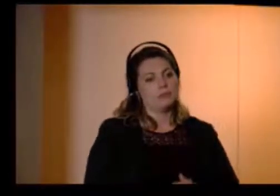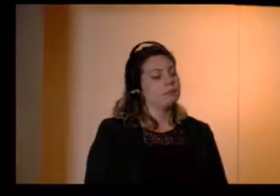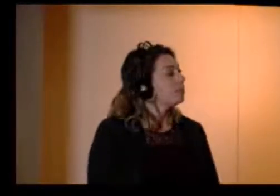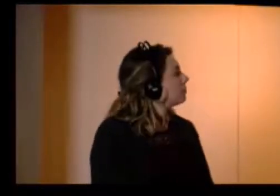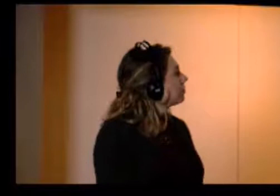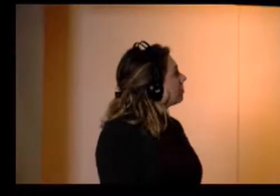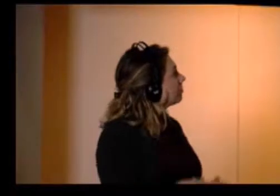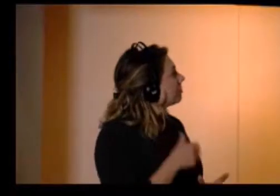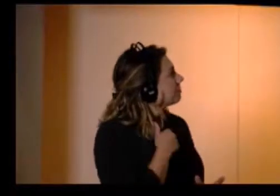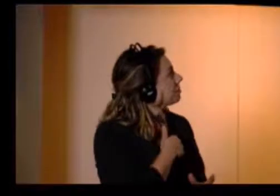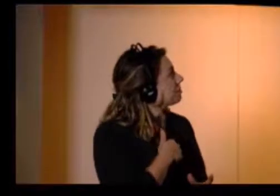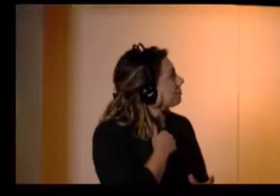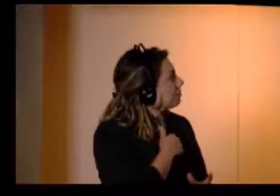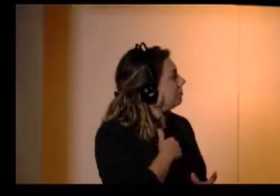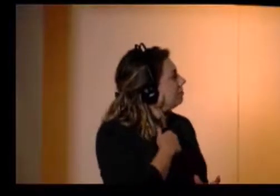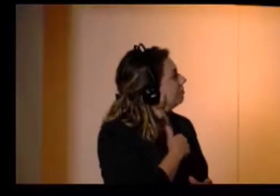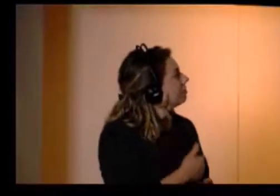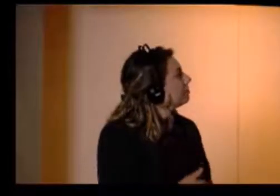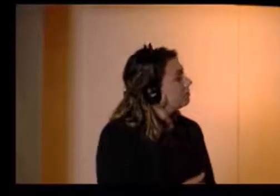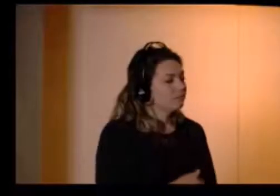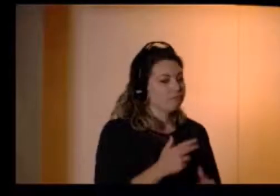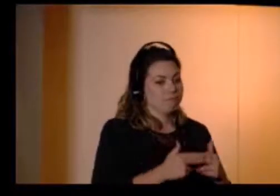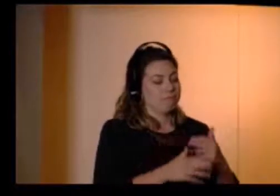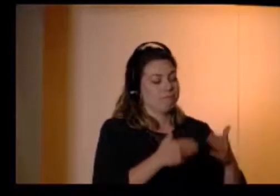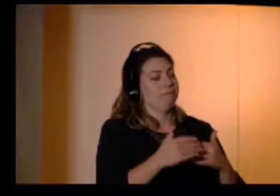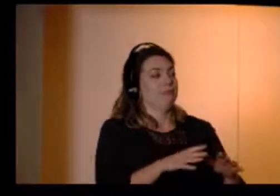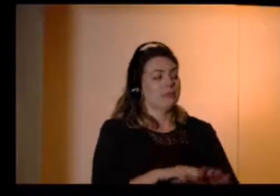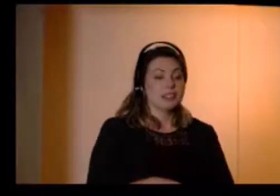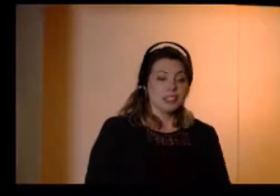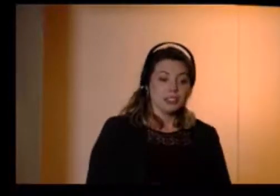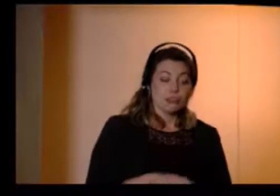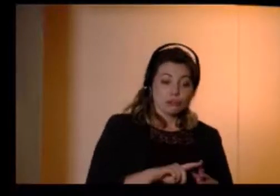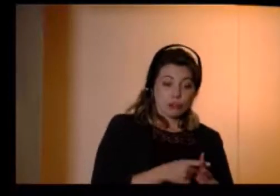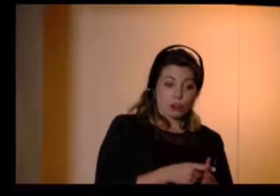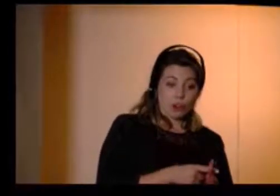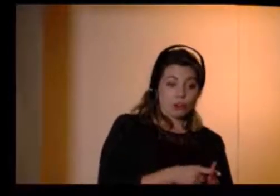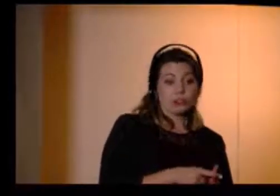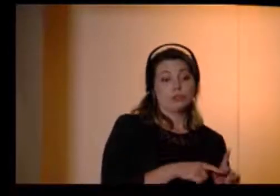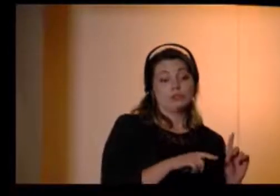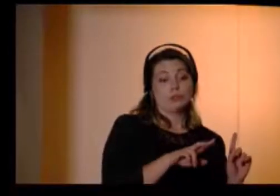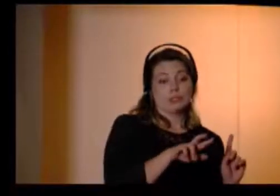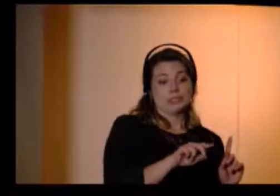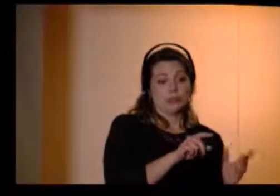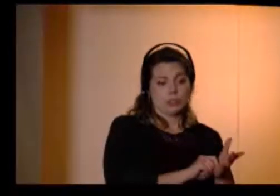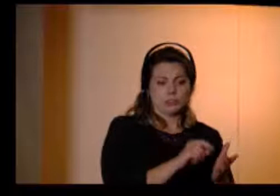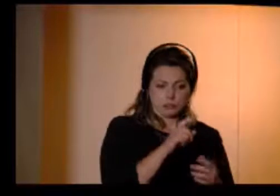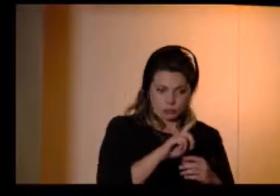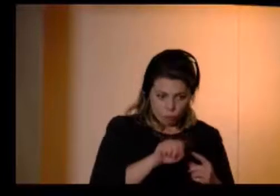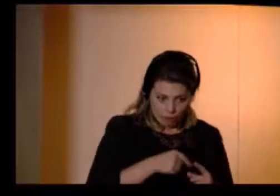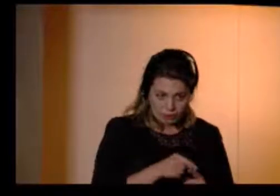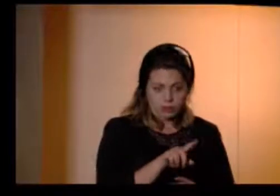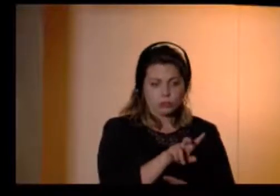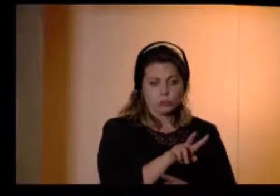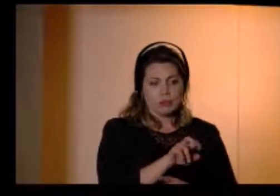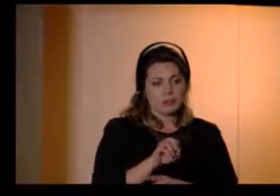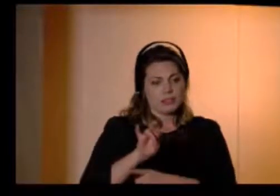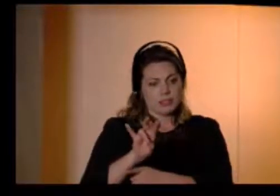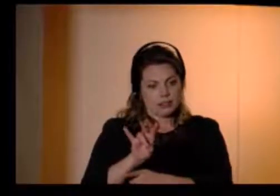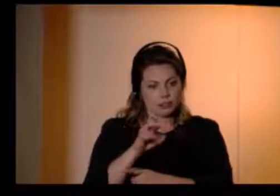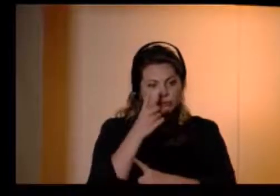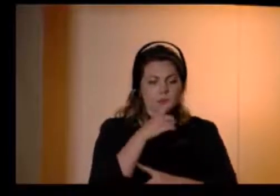Oh, sorry. So we started with 3D printing in 2007 for the purposes of better